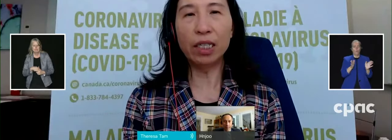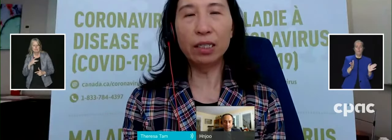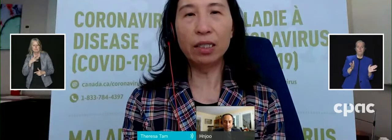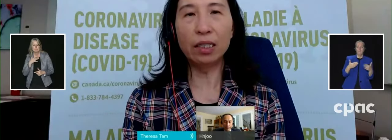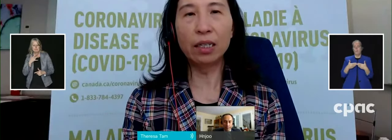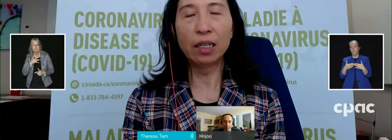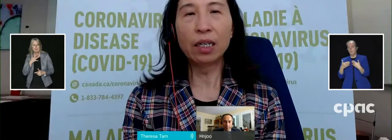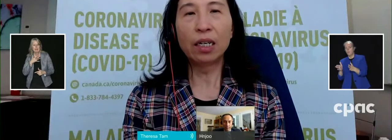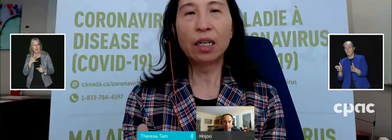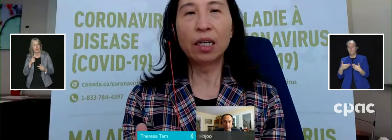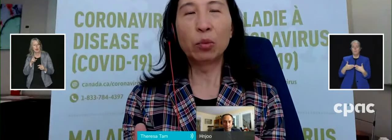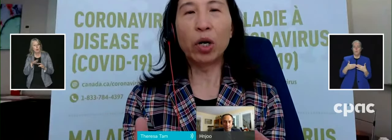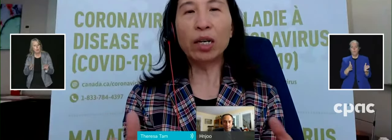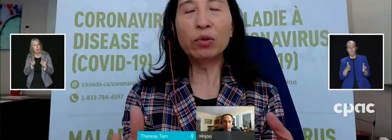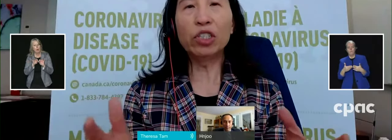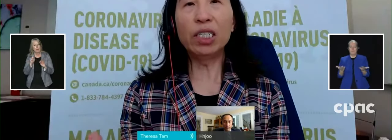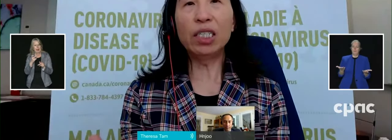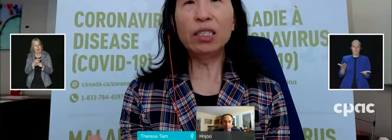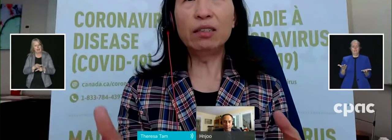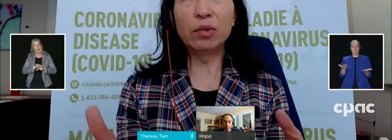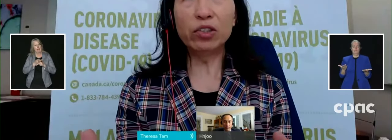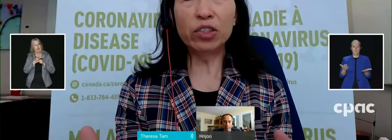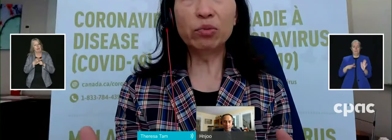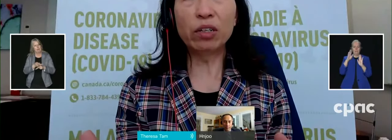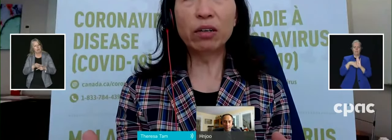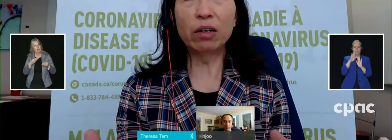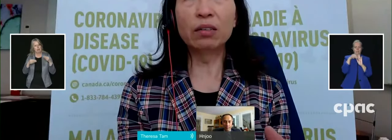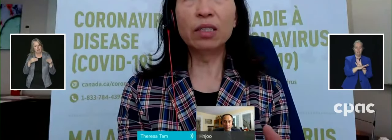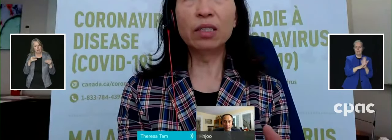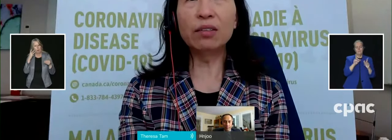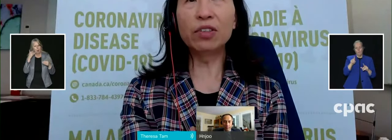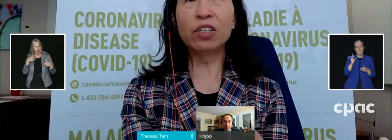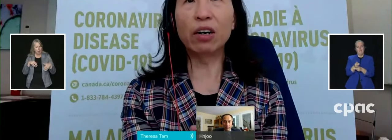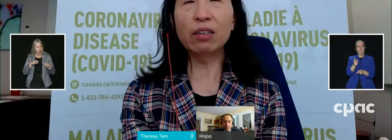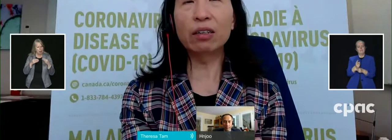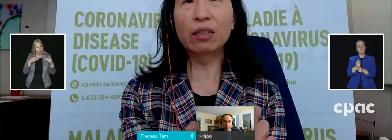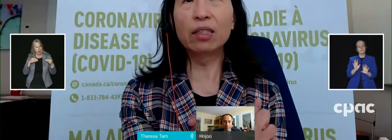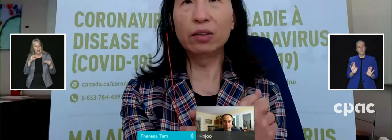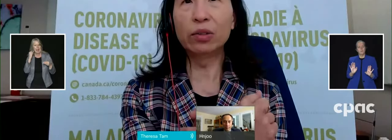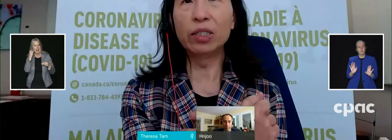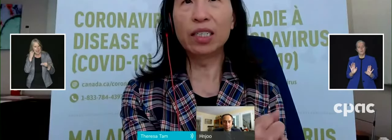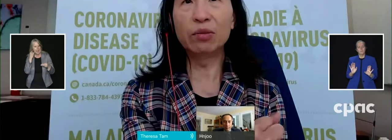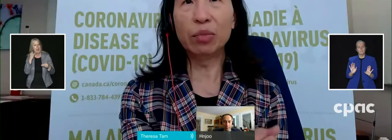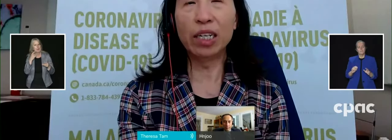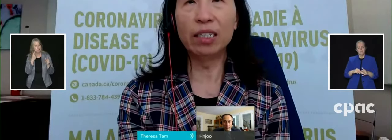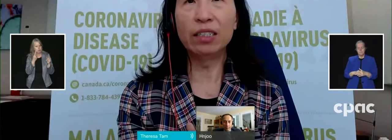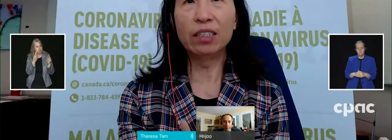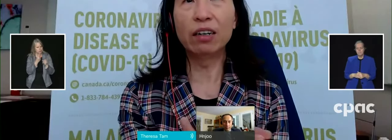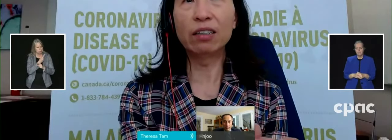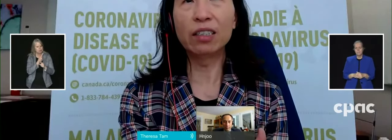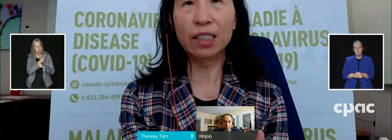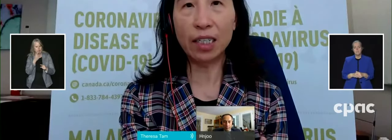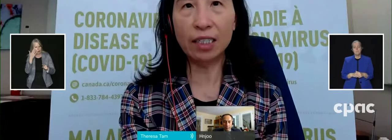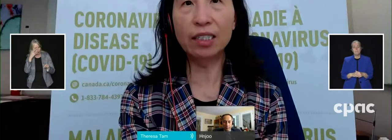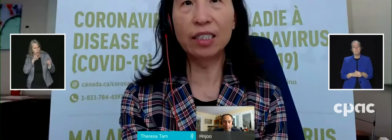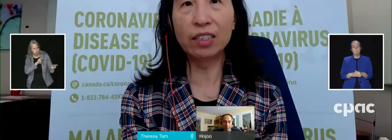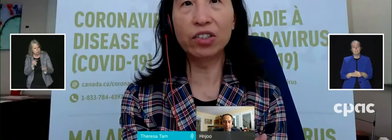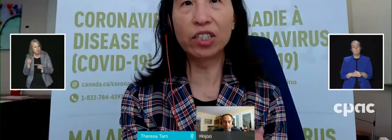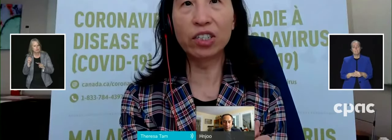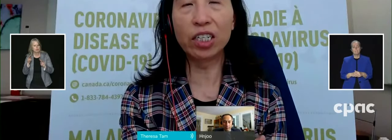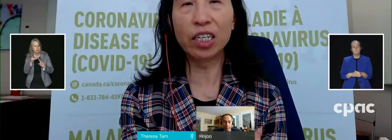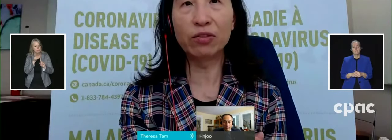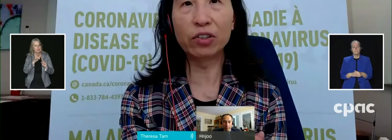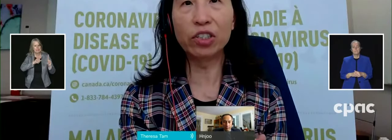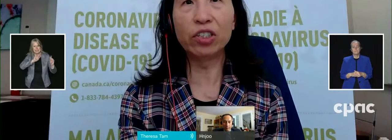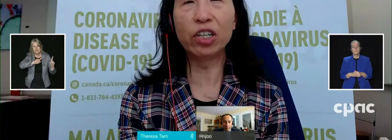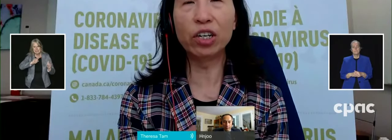careful easing. Why would you ease your measures? Well, only if you got the sequencing in place, you got your testing to